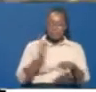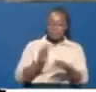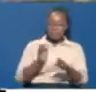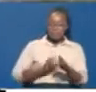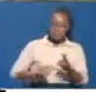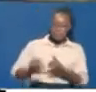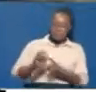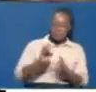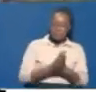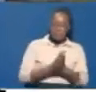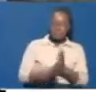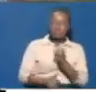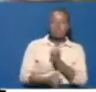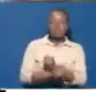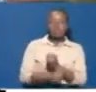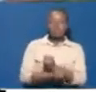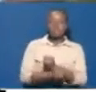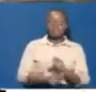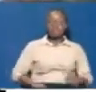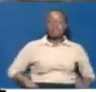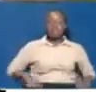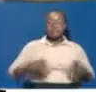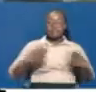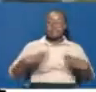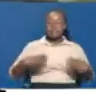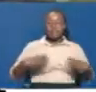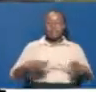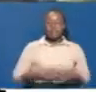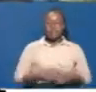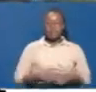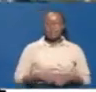na ni tisho kwa maisha ya binadamu. Purity Museo, Kurunzi Mashinani.